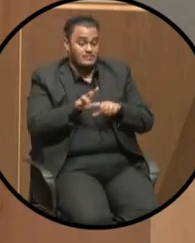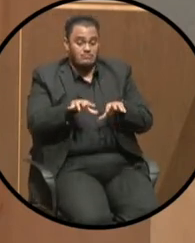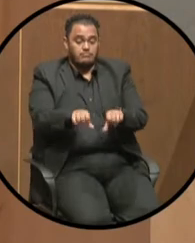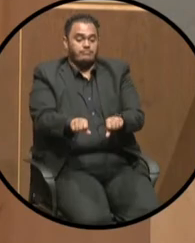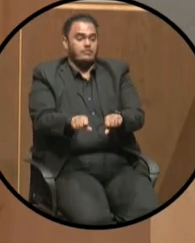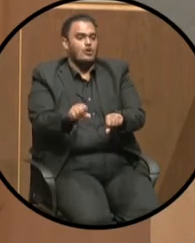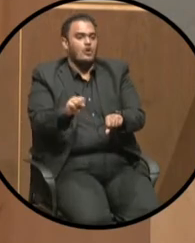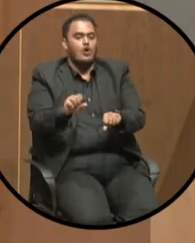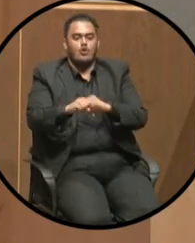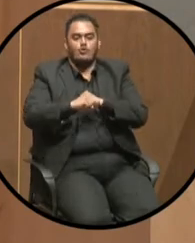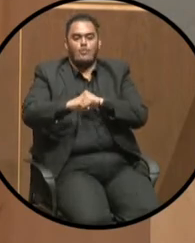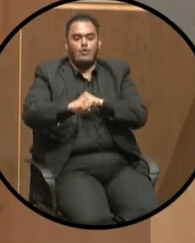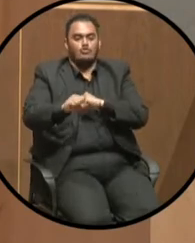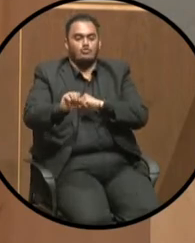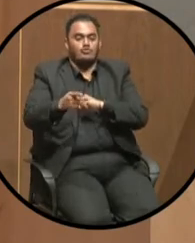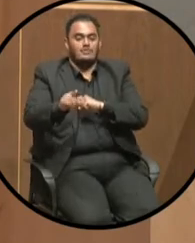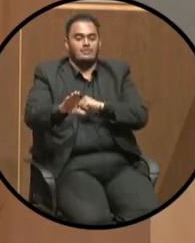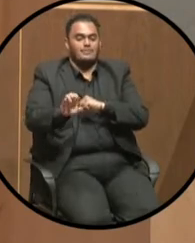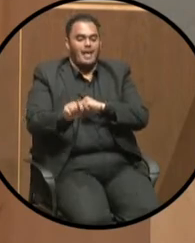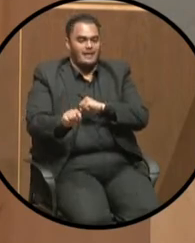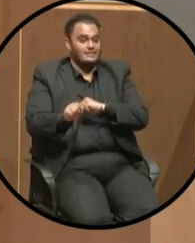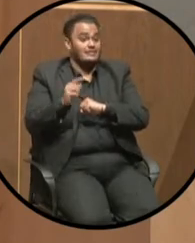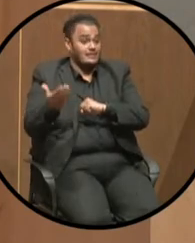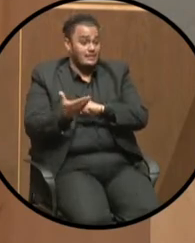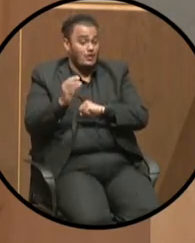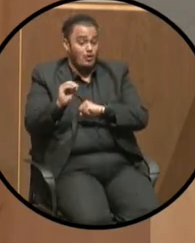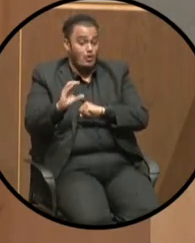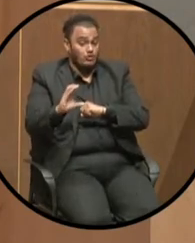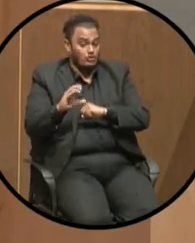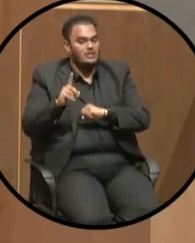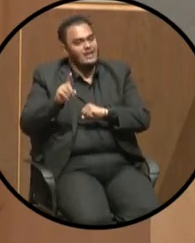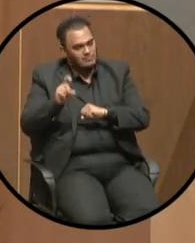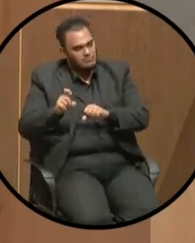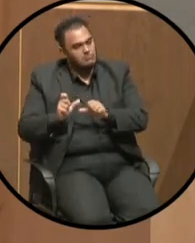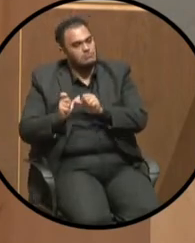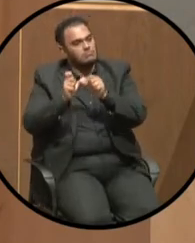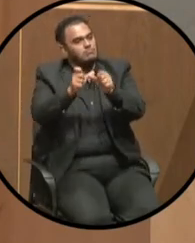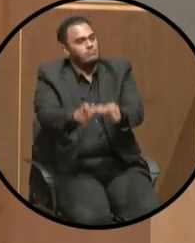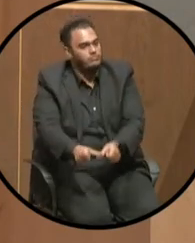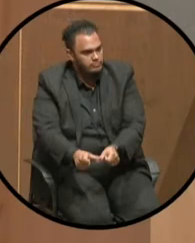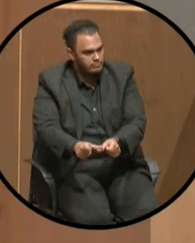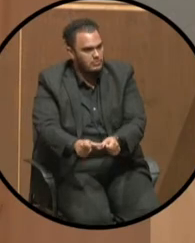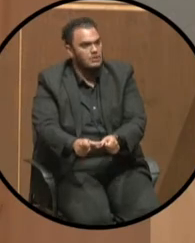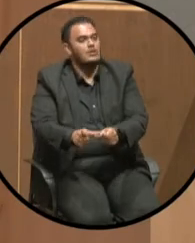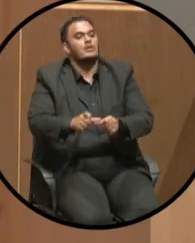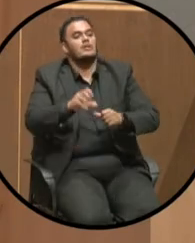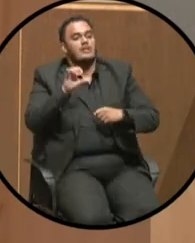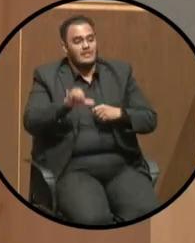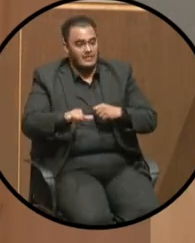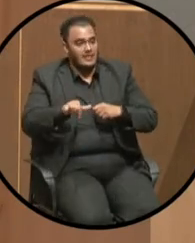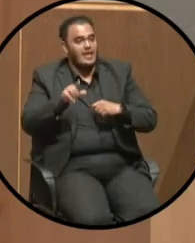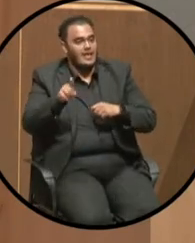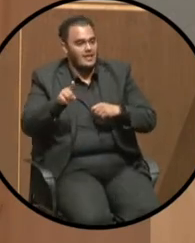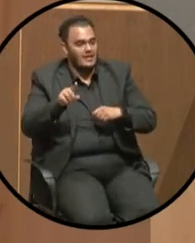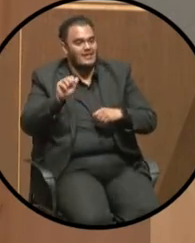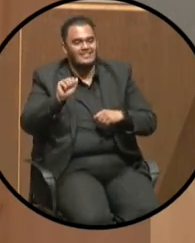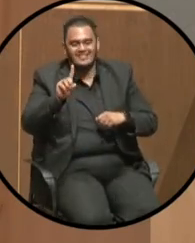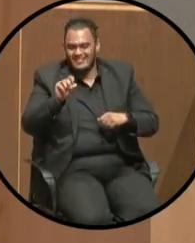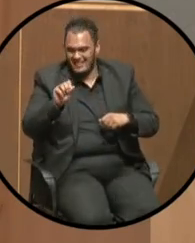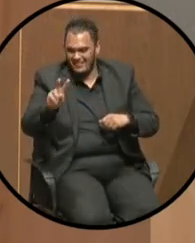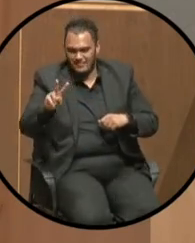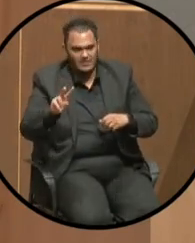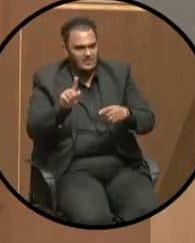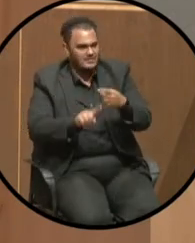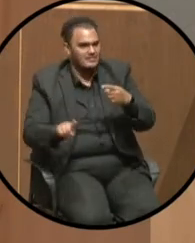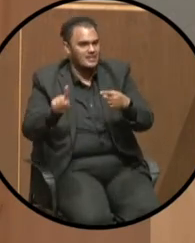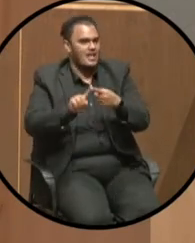County and plans to remain in the space as an owner of the business for the duration of the upcoming VAB cycle. That they are not a member of any taxing authority, they don't